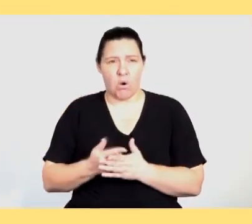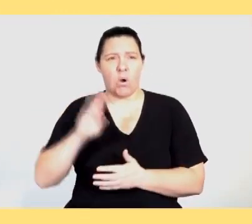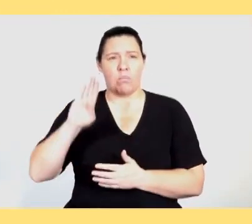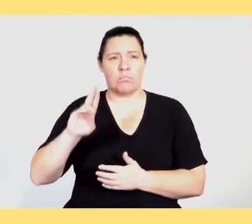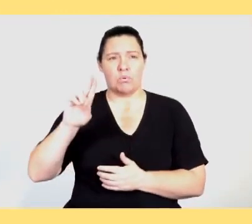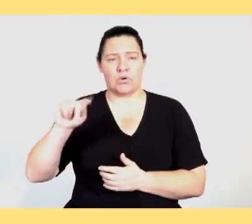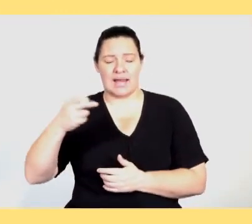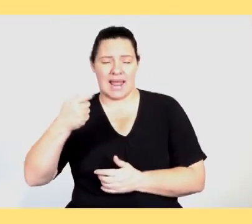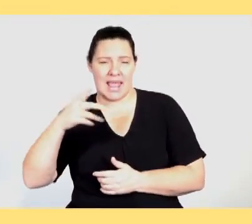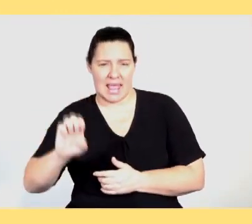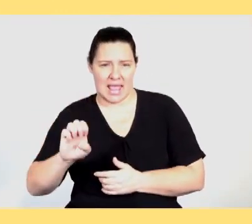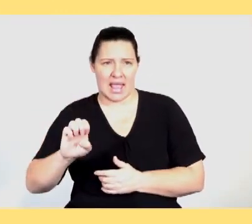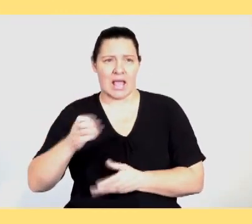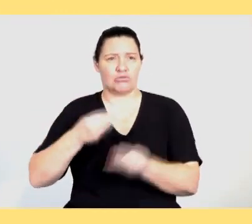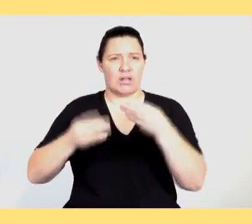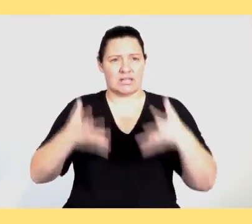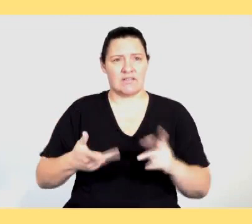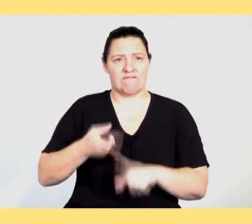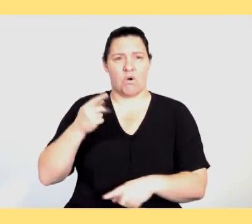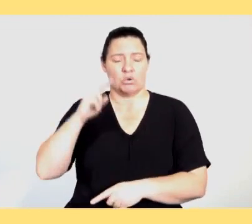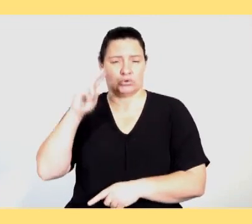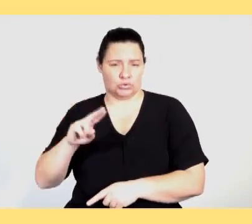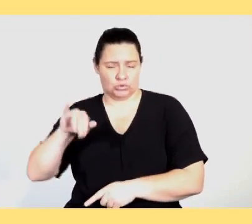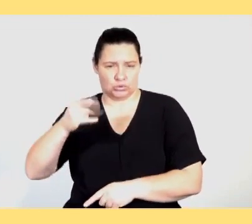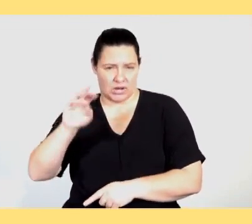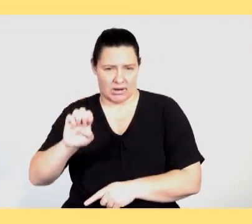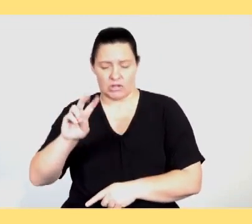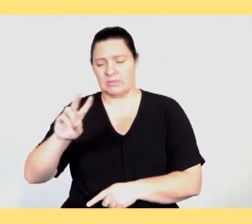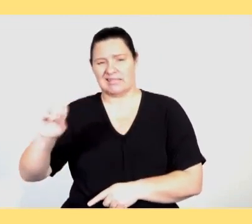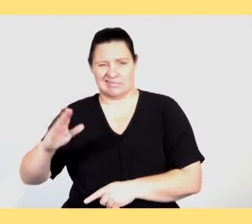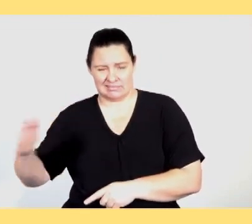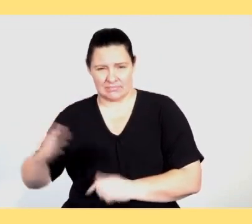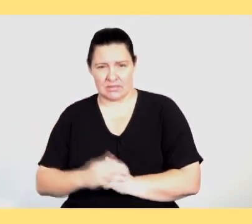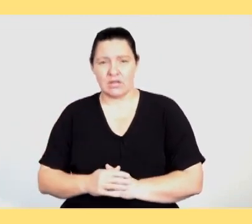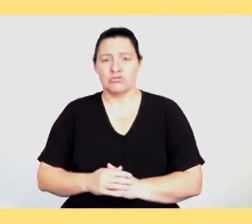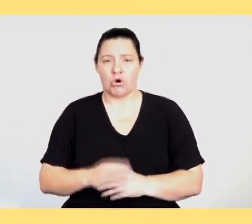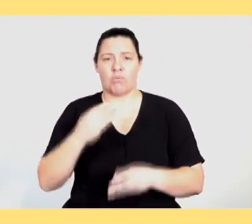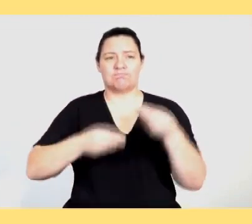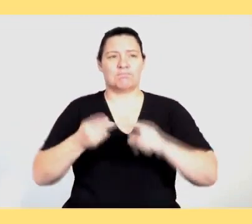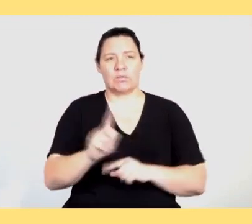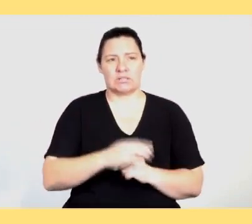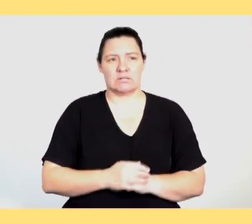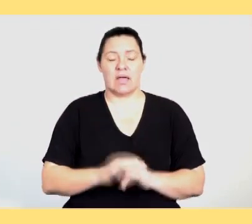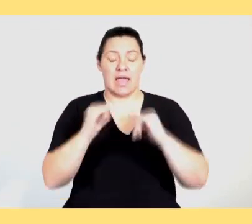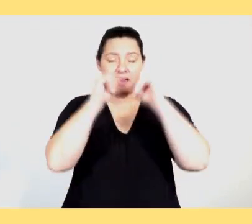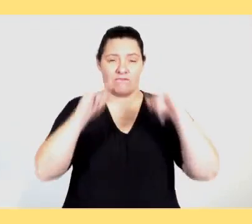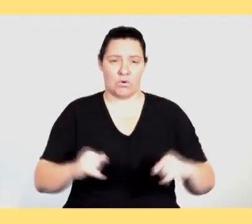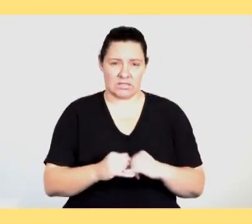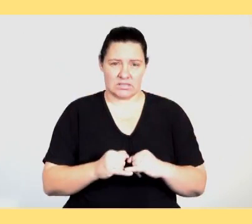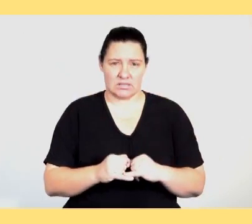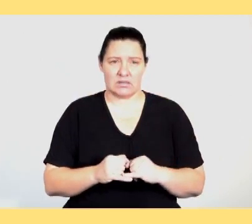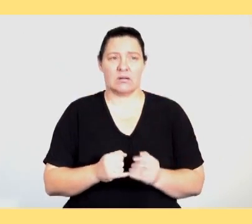Traders for 30 June, and the transactions are given as follows.